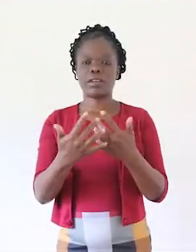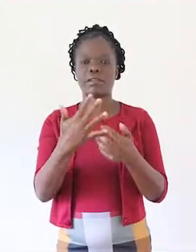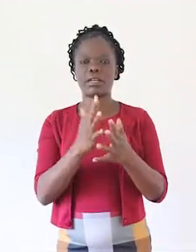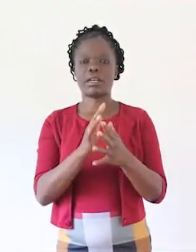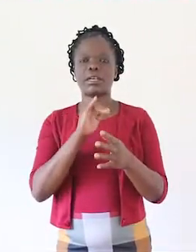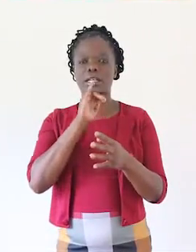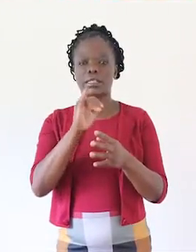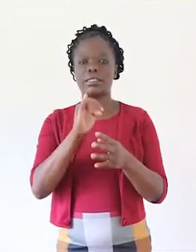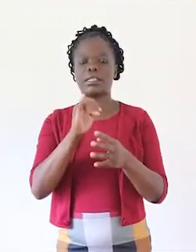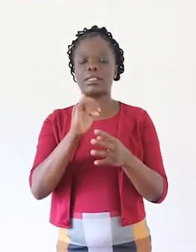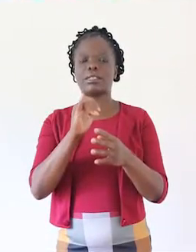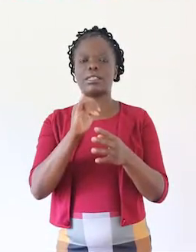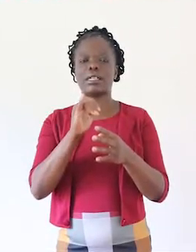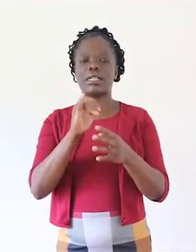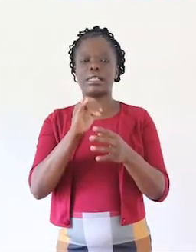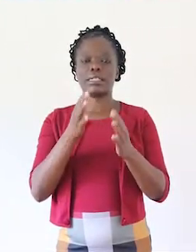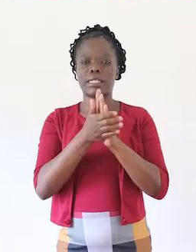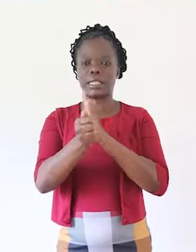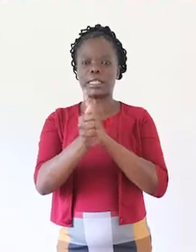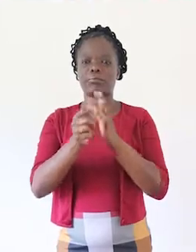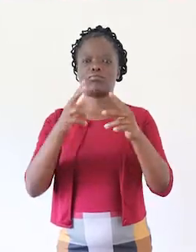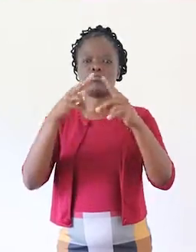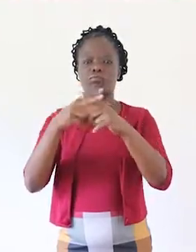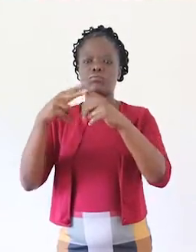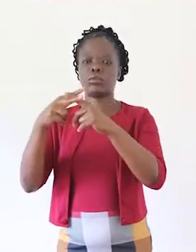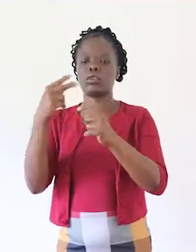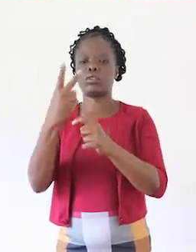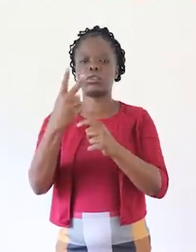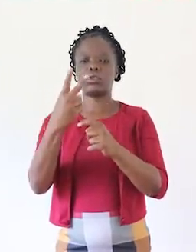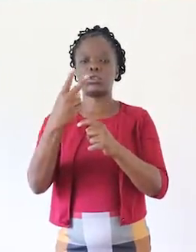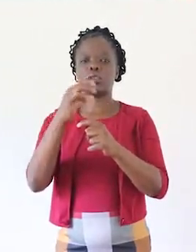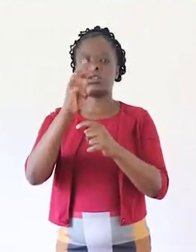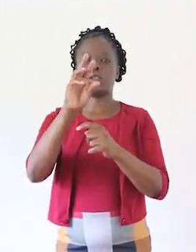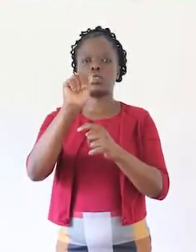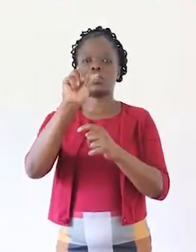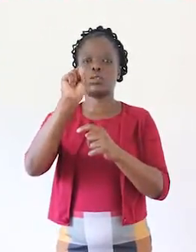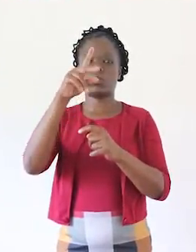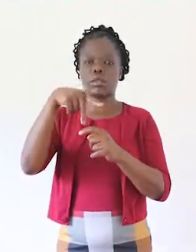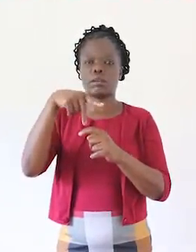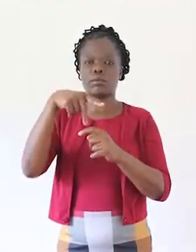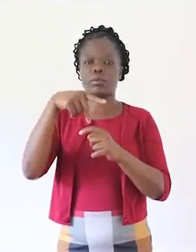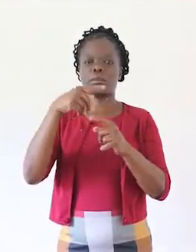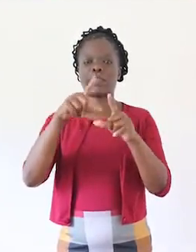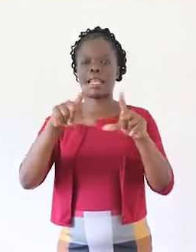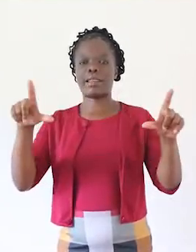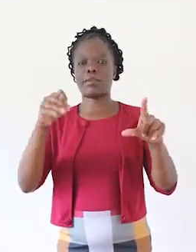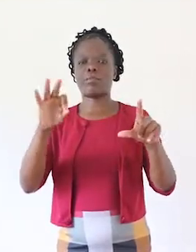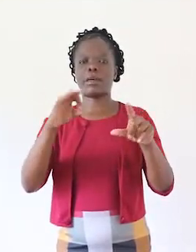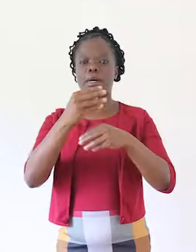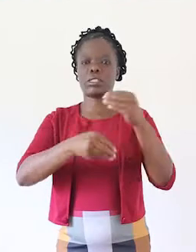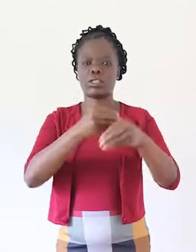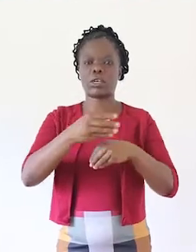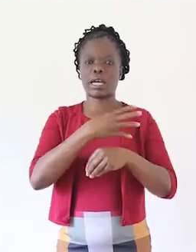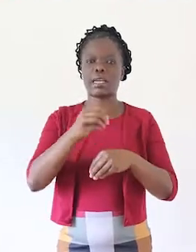Weaving is a skill interlacing two sets of threads, that is the warp that form the length of the